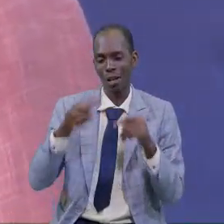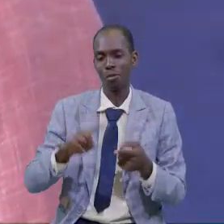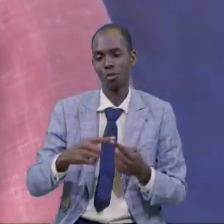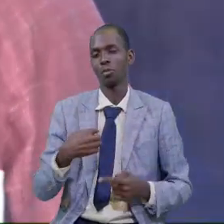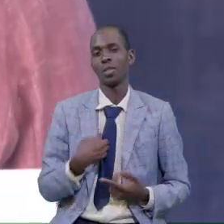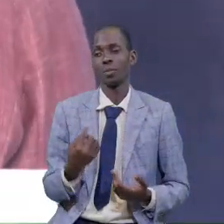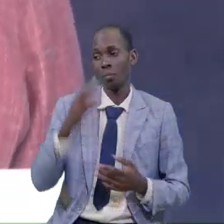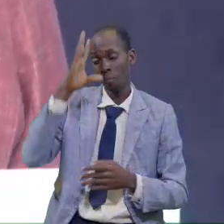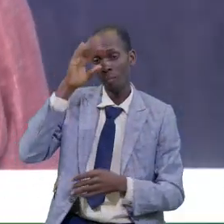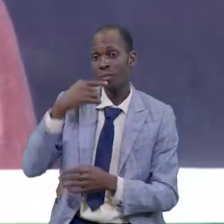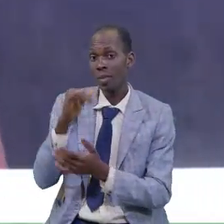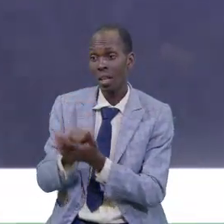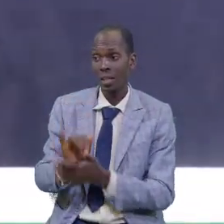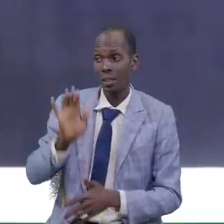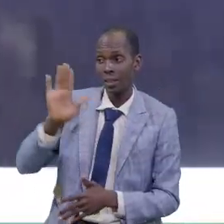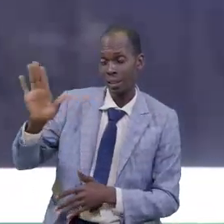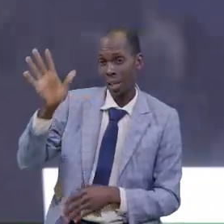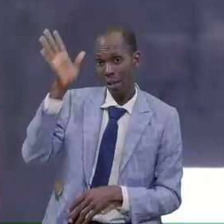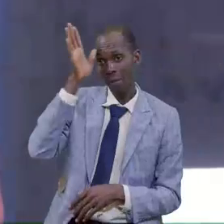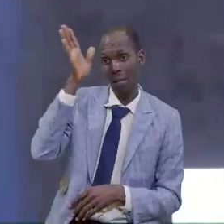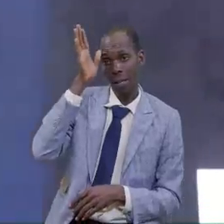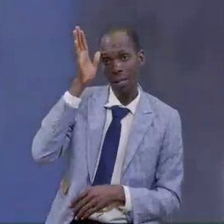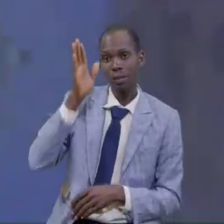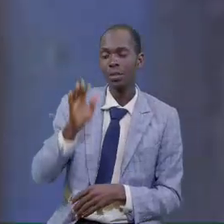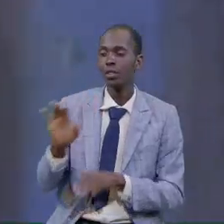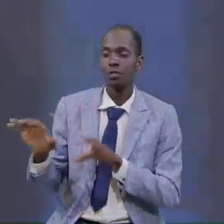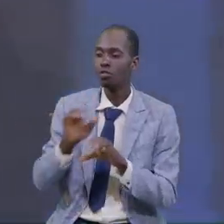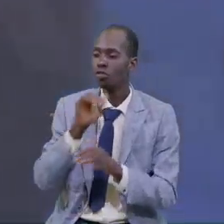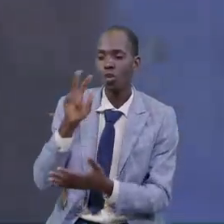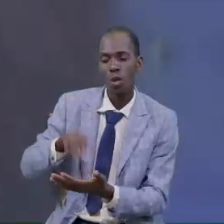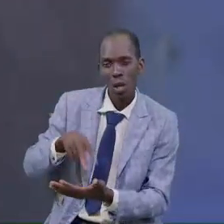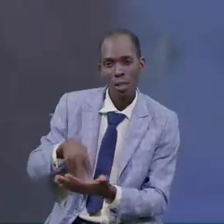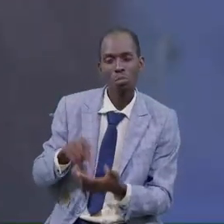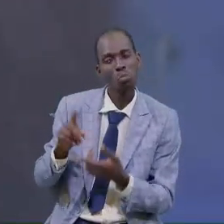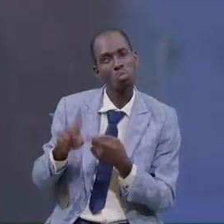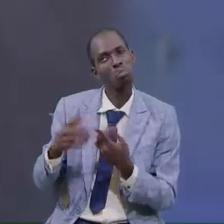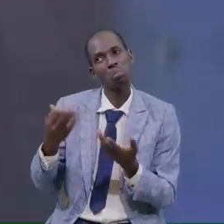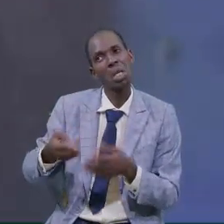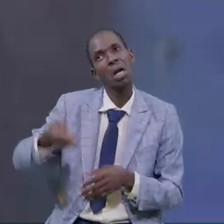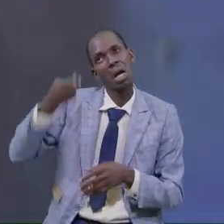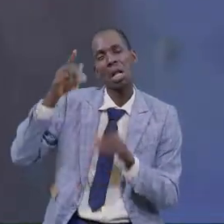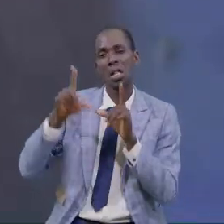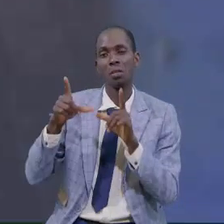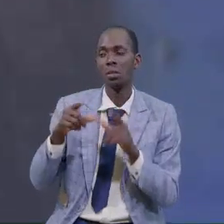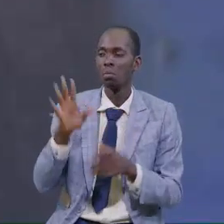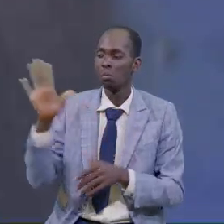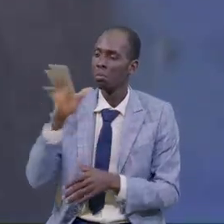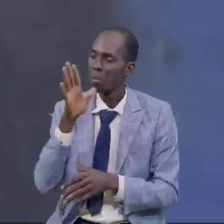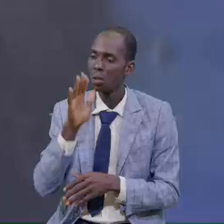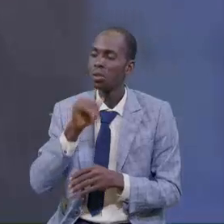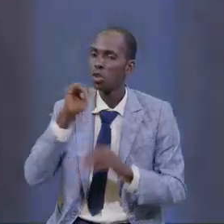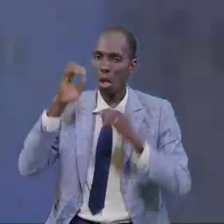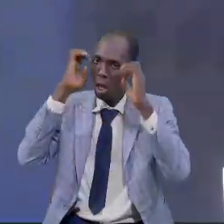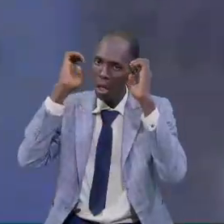father did not read, at least to a particular level. Mother did not read this, to that